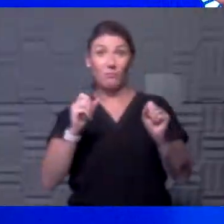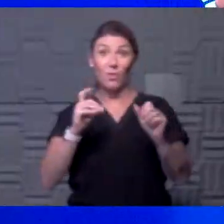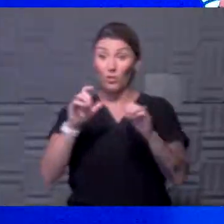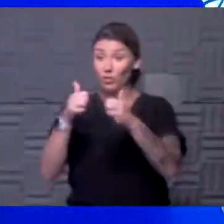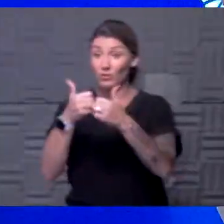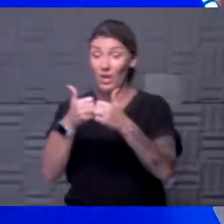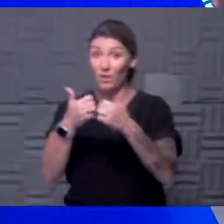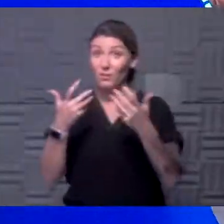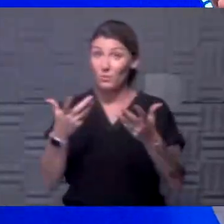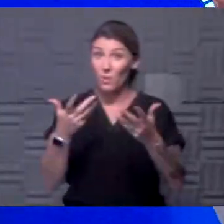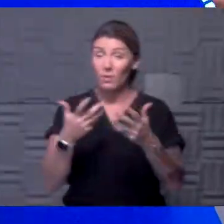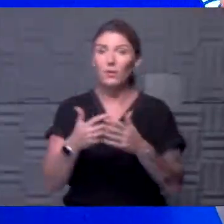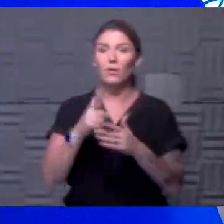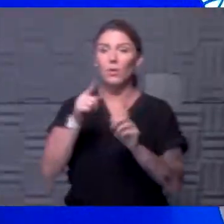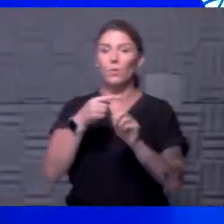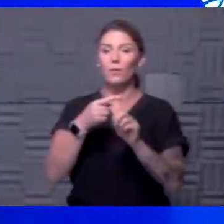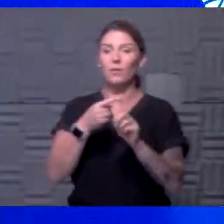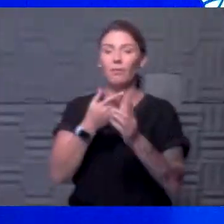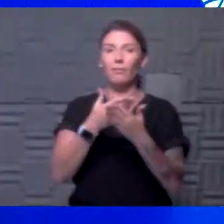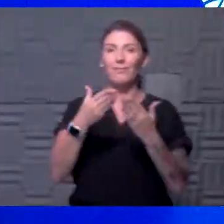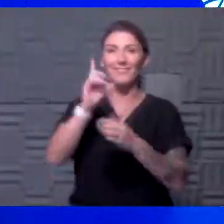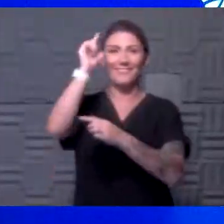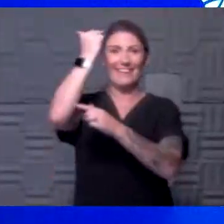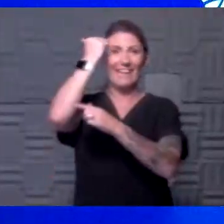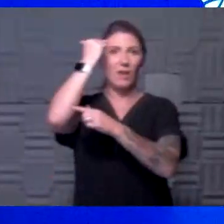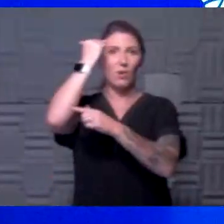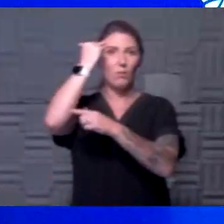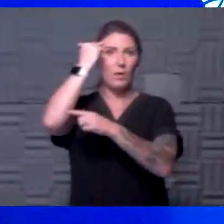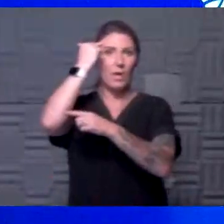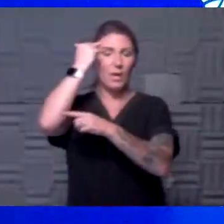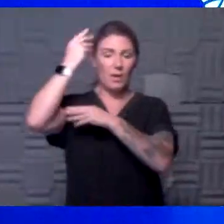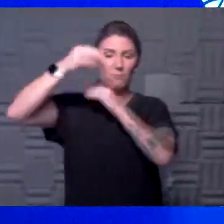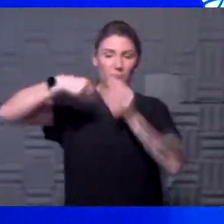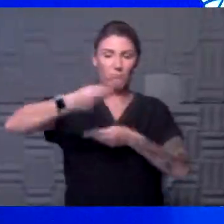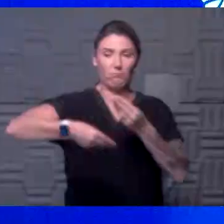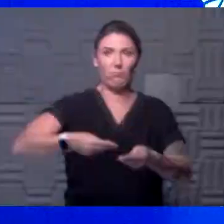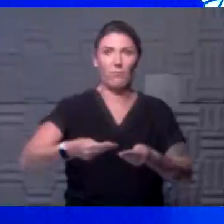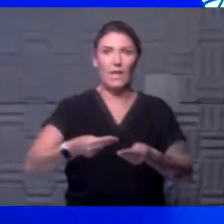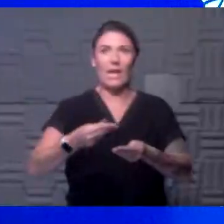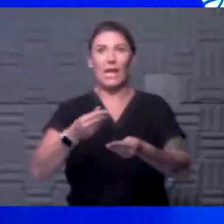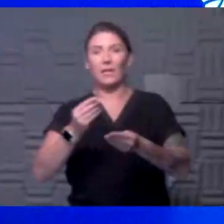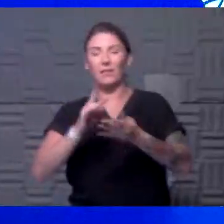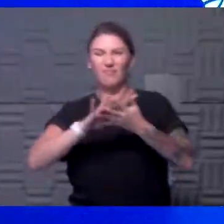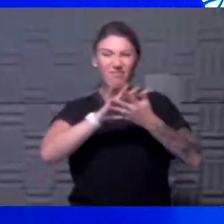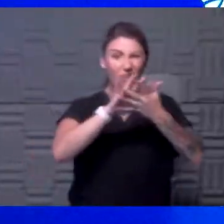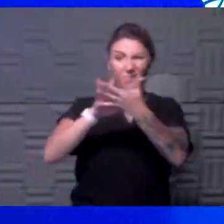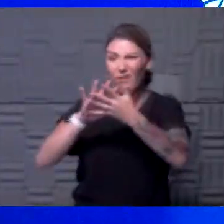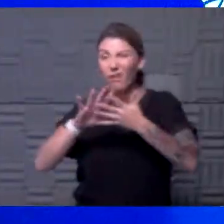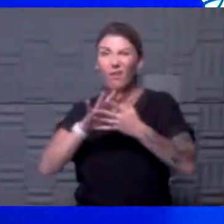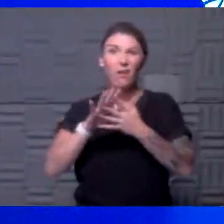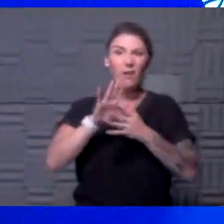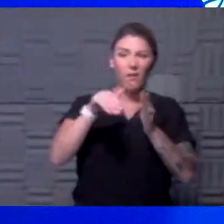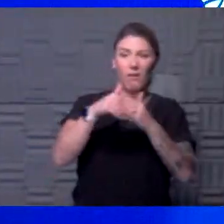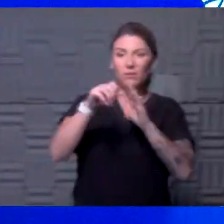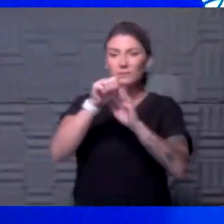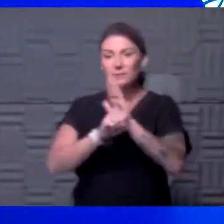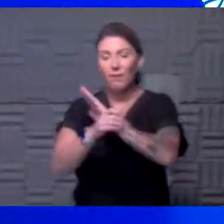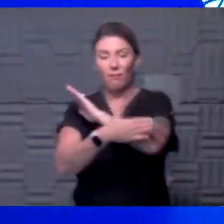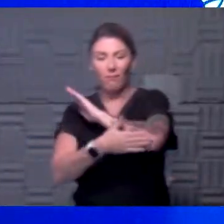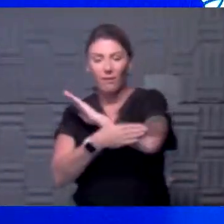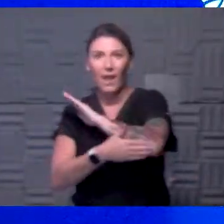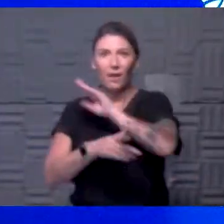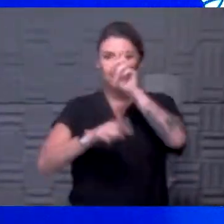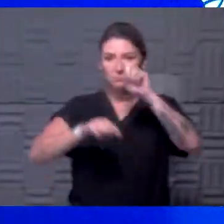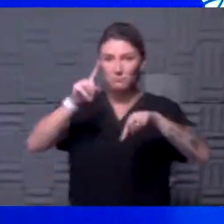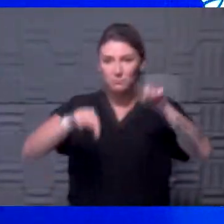is when things come from the federal government and go down, they get filtered at varying levels, and so every state and every county in